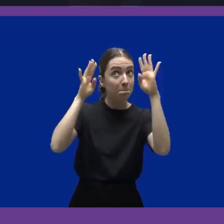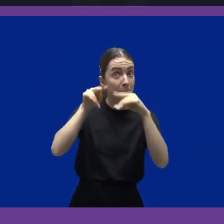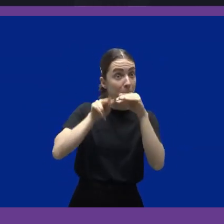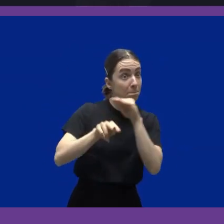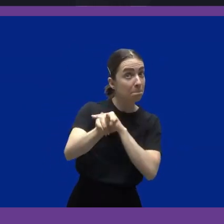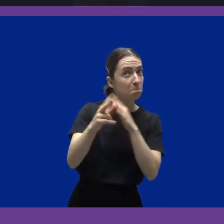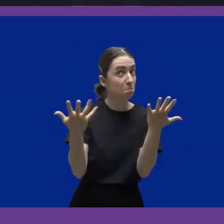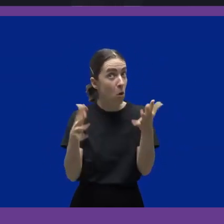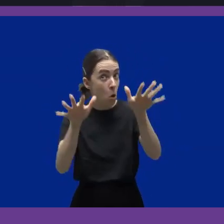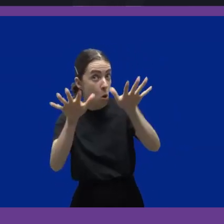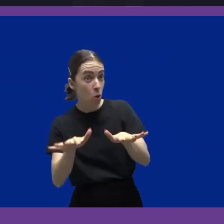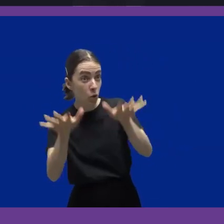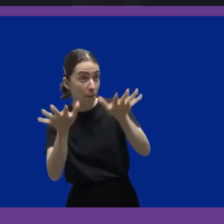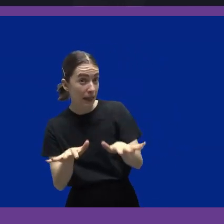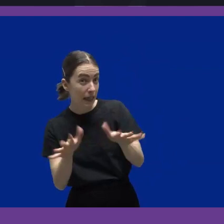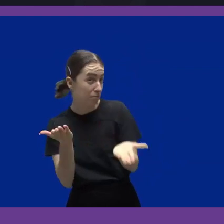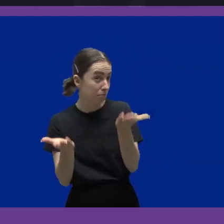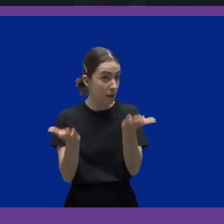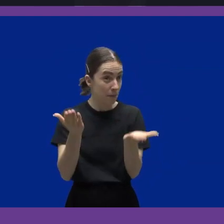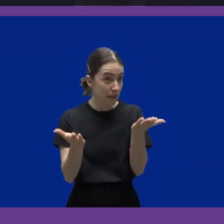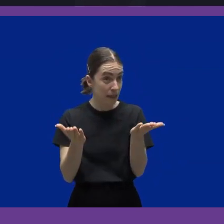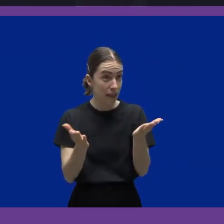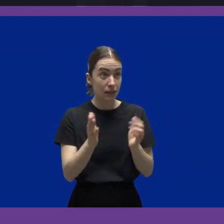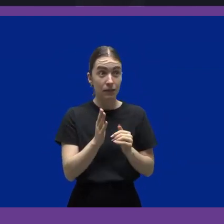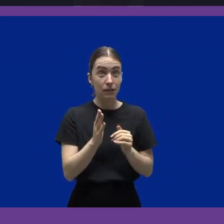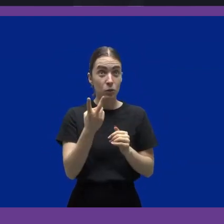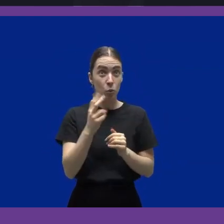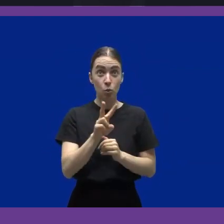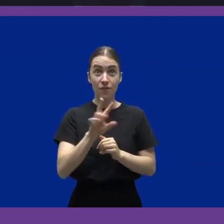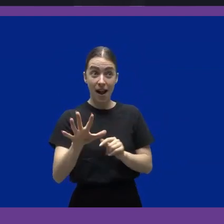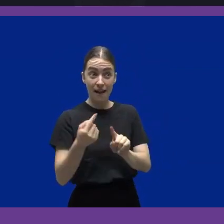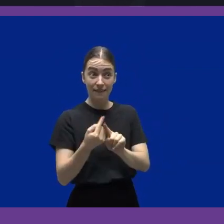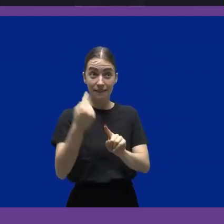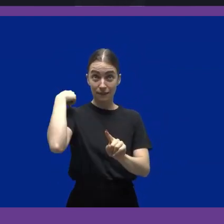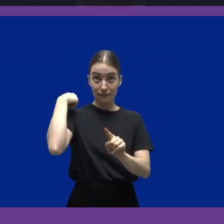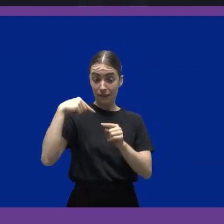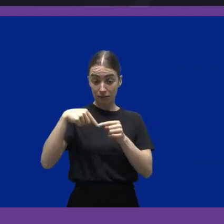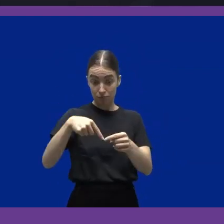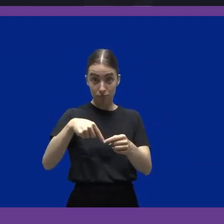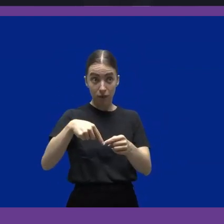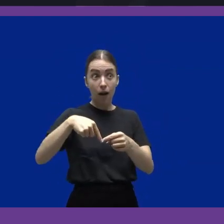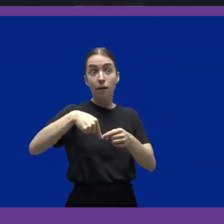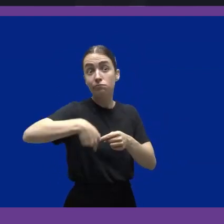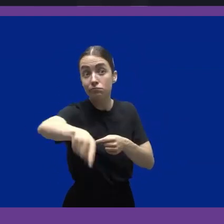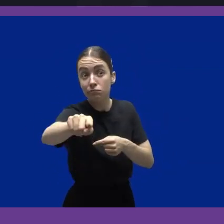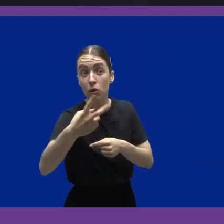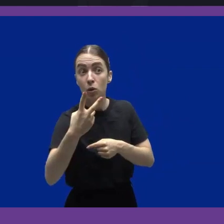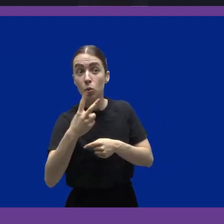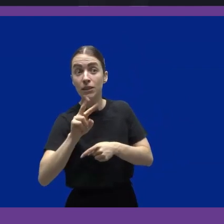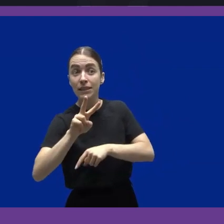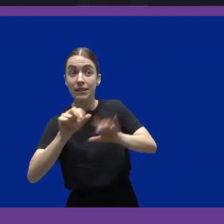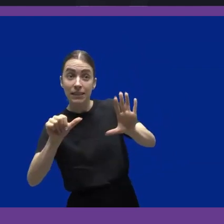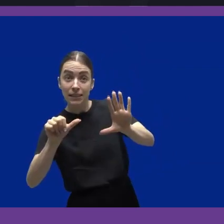and 2026. So the publication is expected to take place the 15th of March of 2026. That means that it will have 2